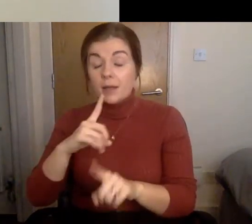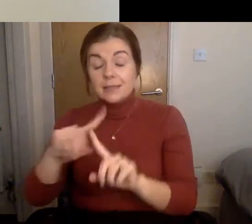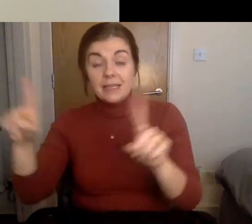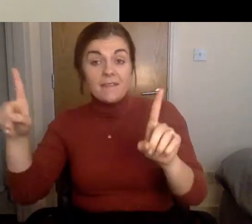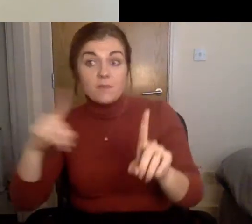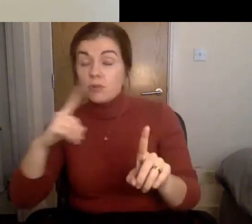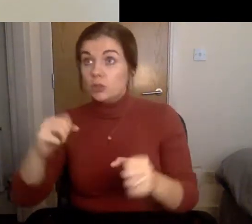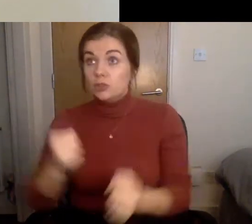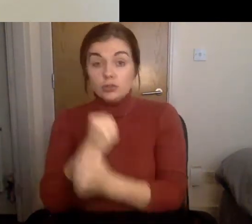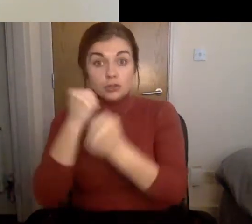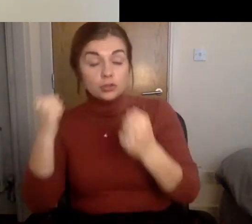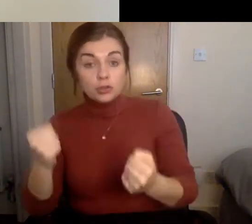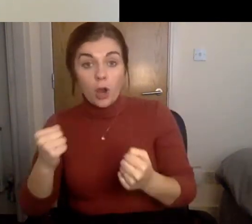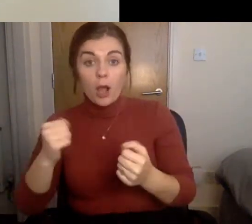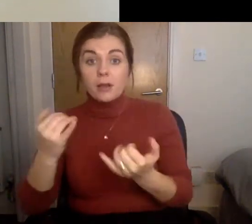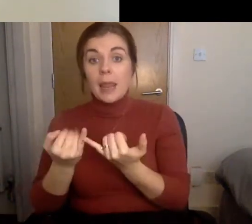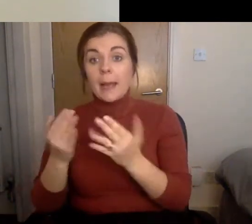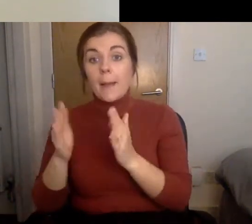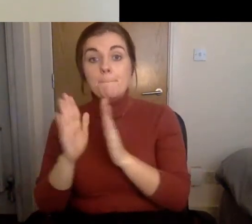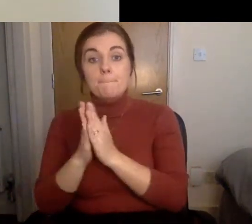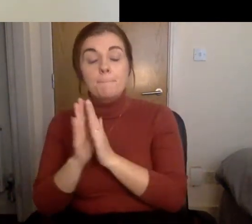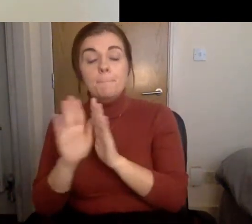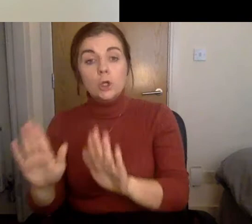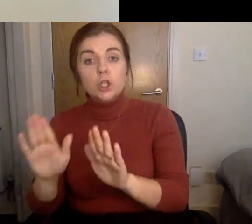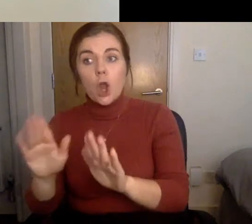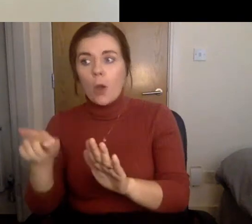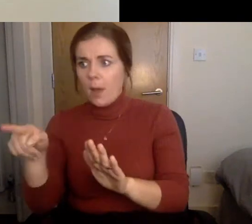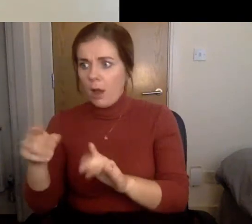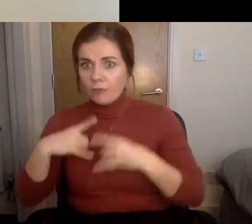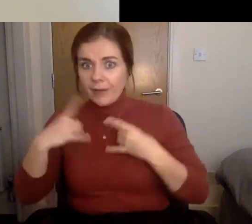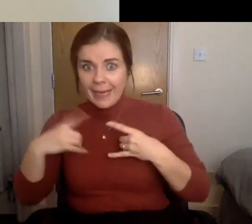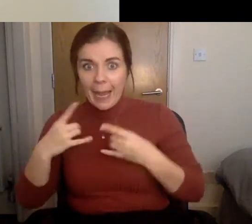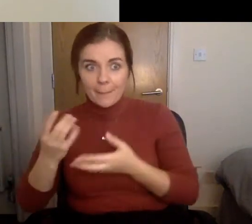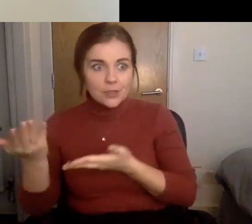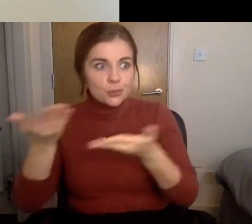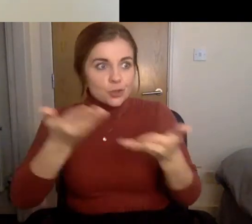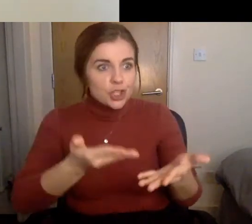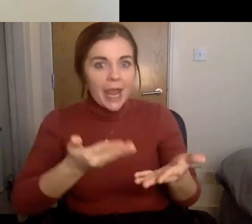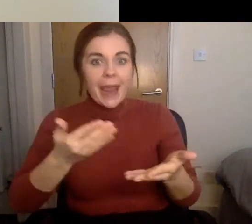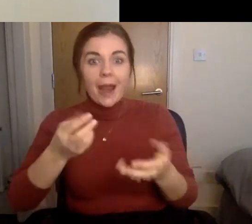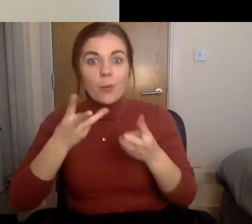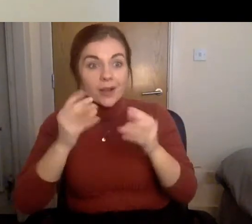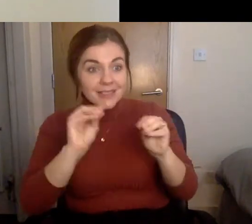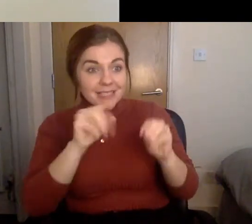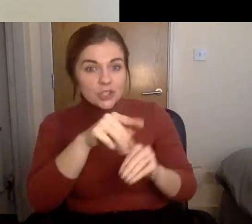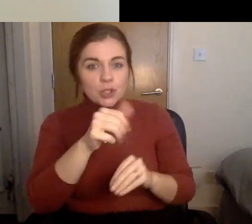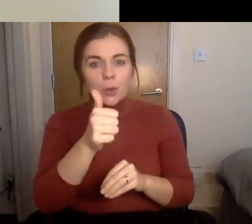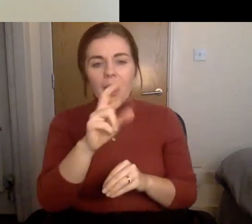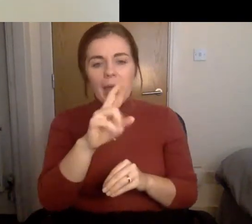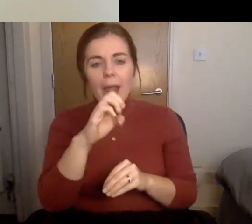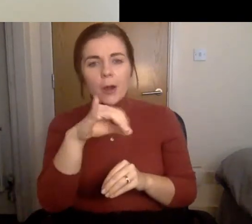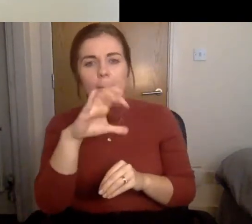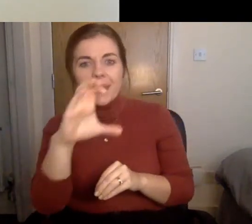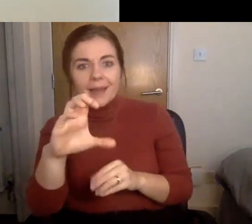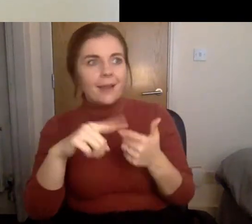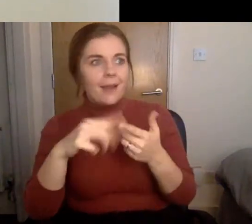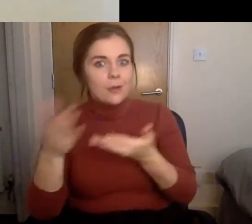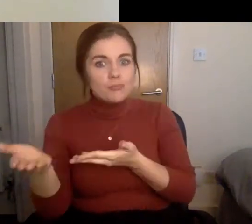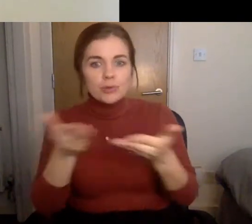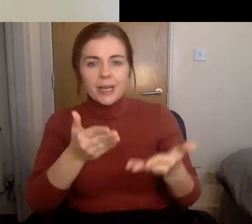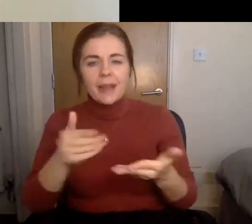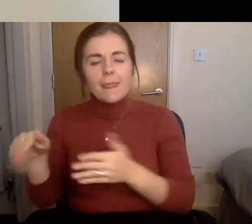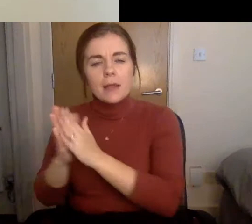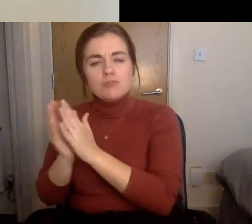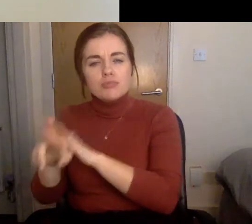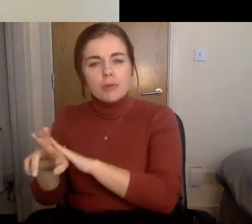happy to share, this is what we do, let me teach you some Arabic. They bring in their prayer mat for us, they bring in their